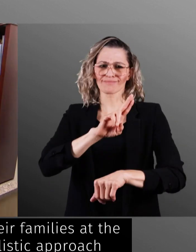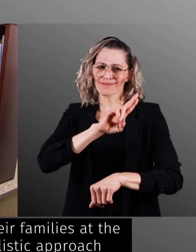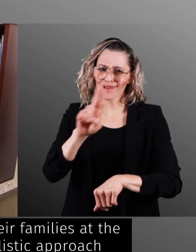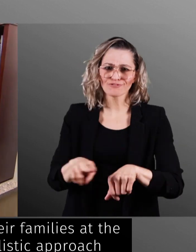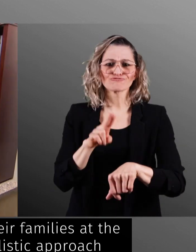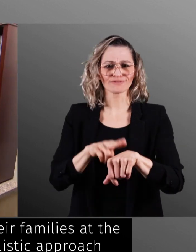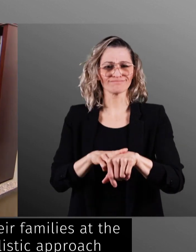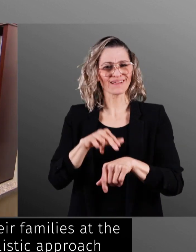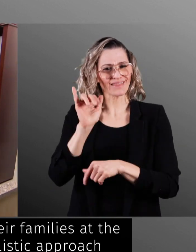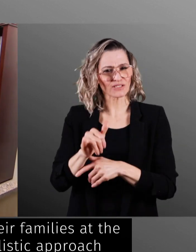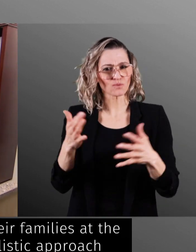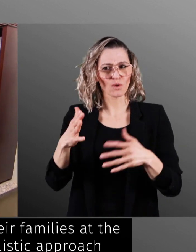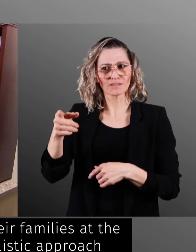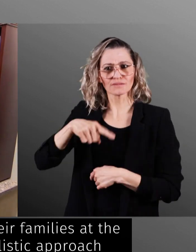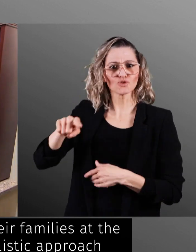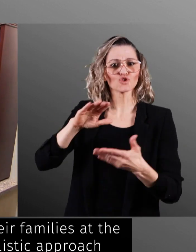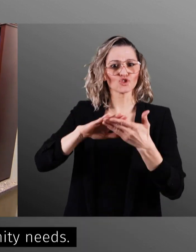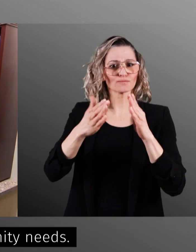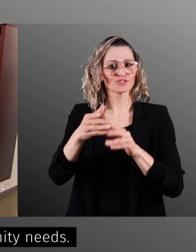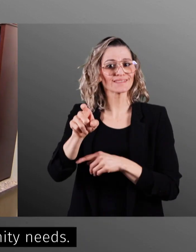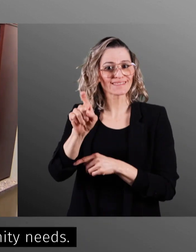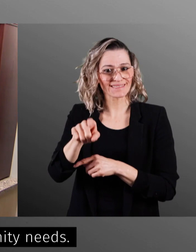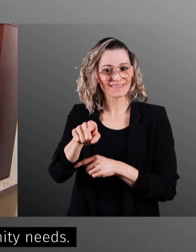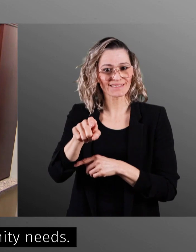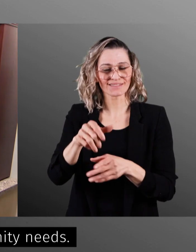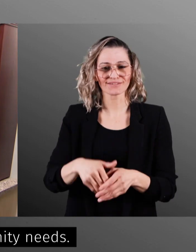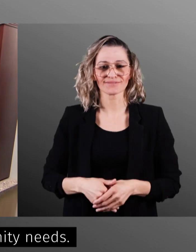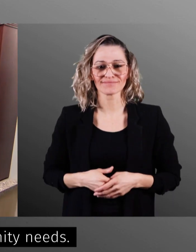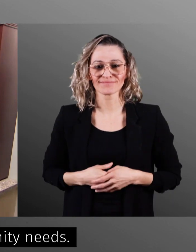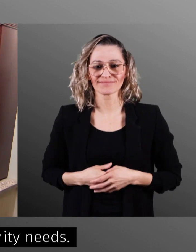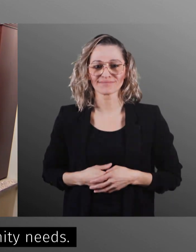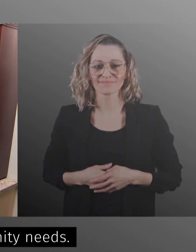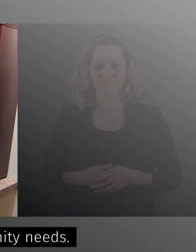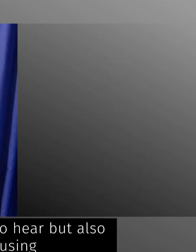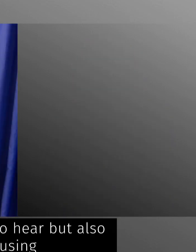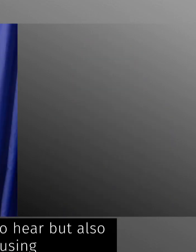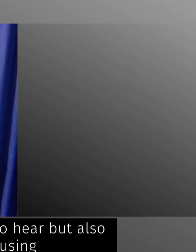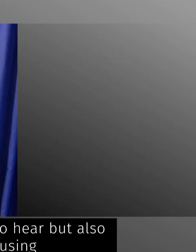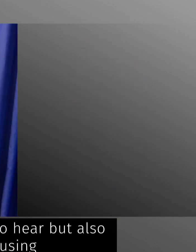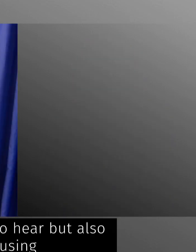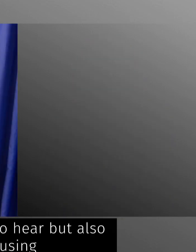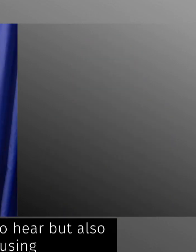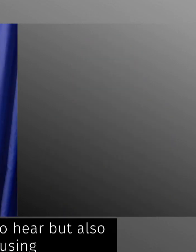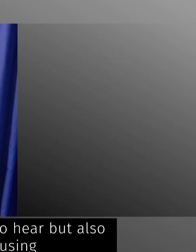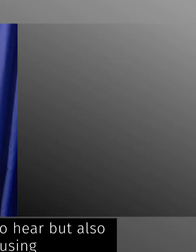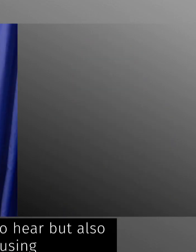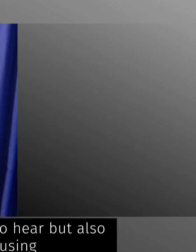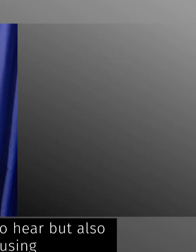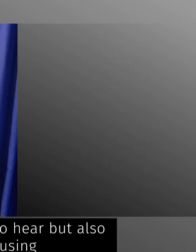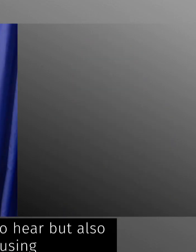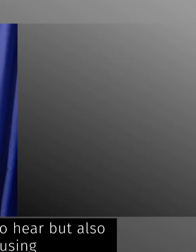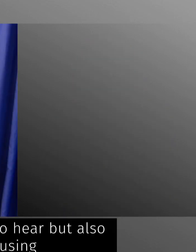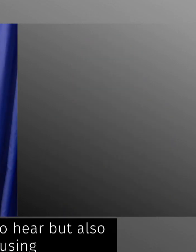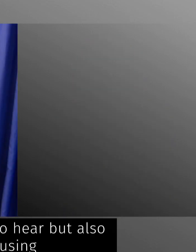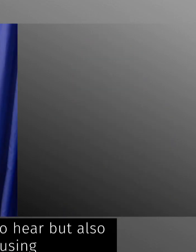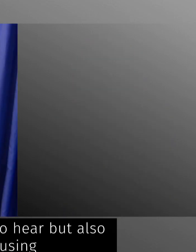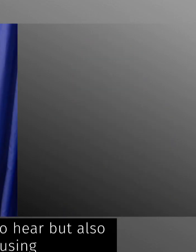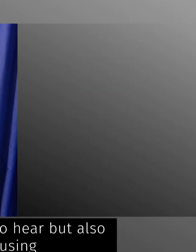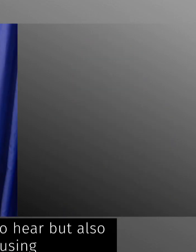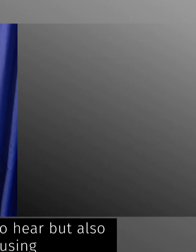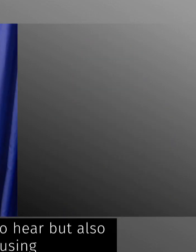She says this is a holistic approach to education that the community needs. It's not just focusing on the ability to